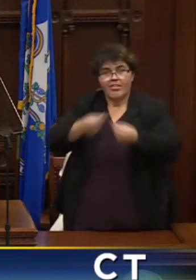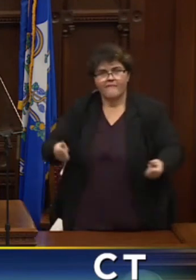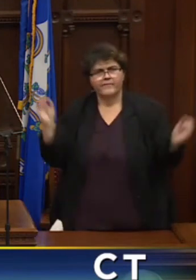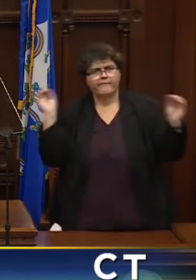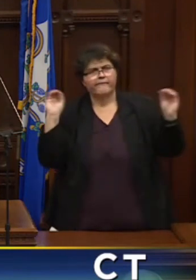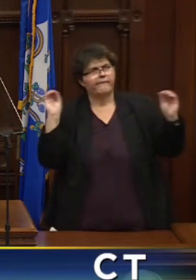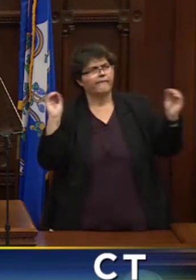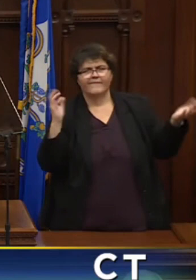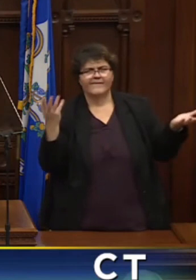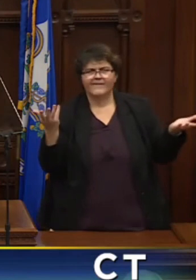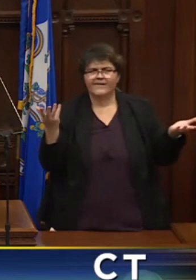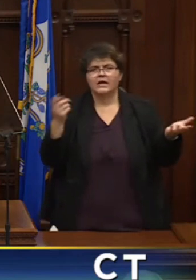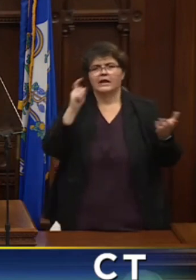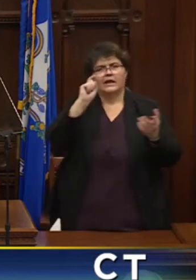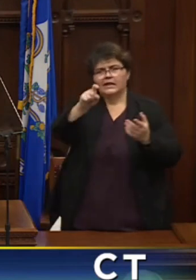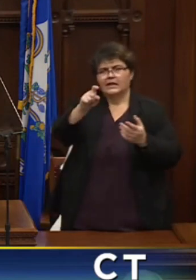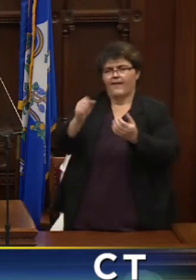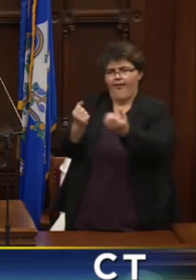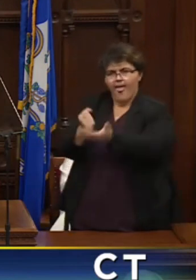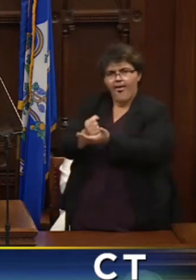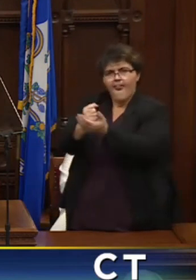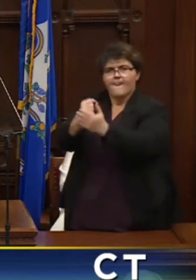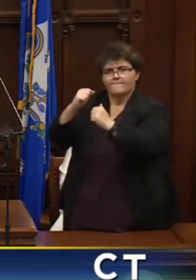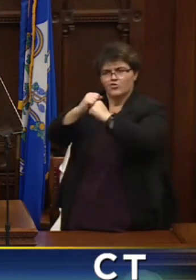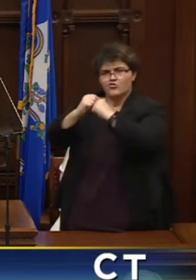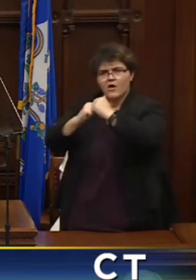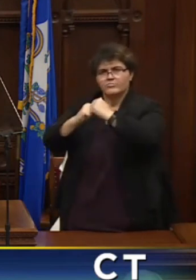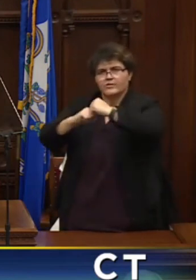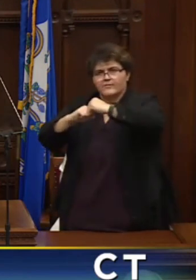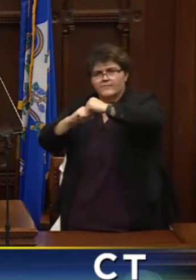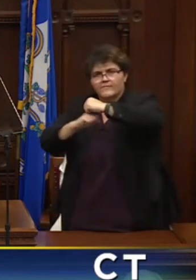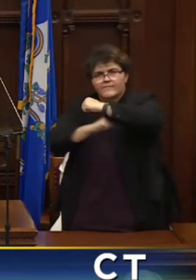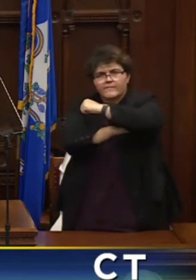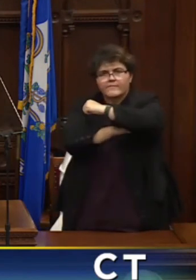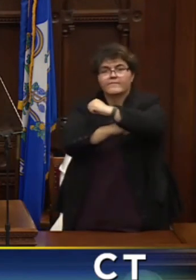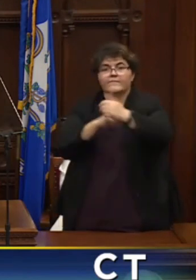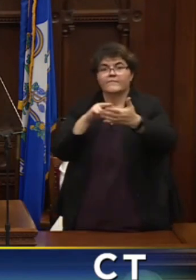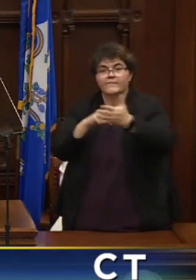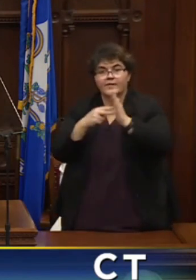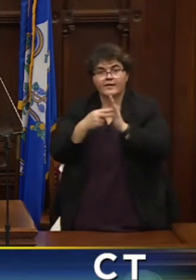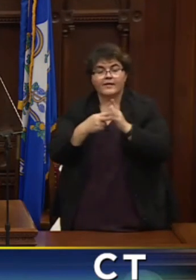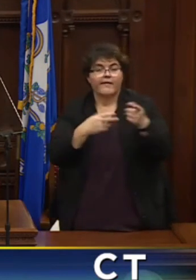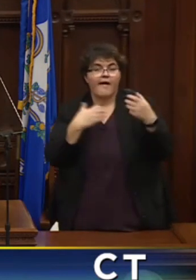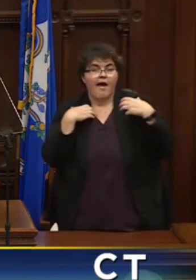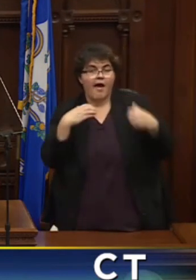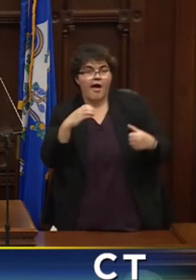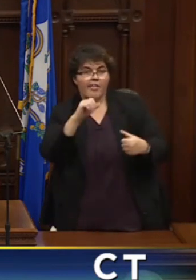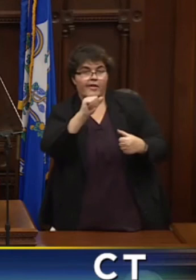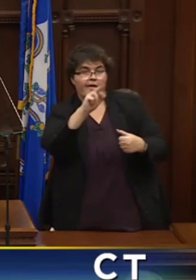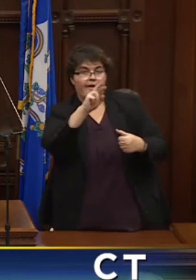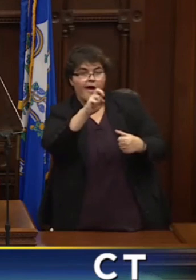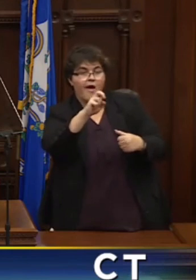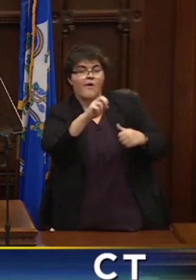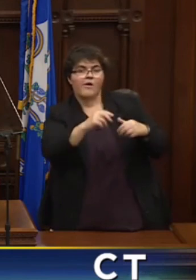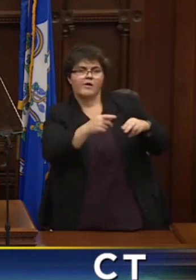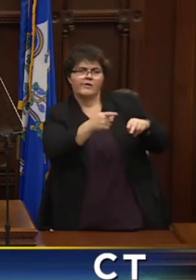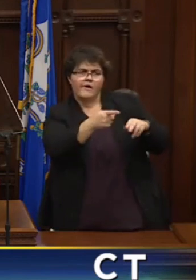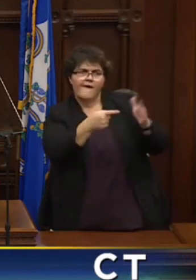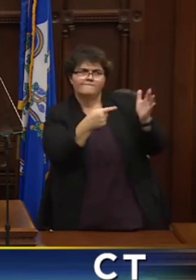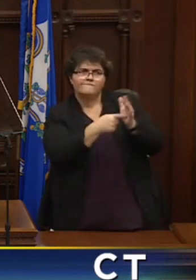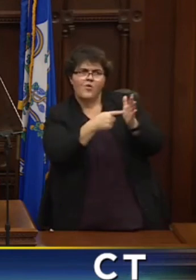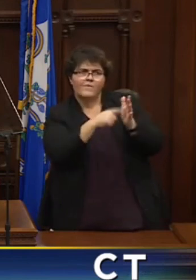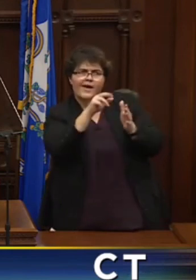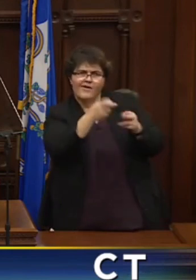Deirdre Gifford and her healthcare cabinet will continue to make healthcare more accessible and more affordable. And I love the recently